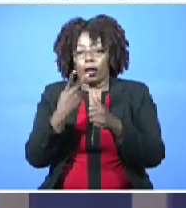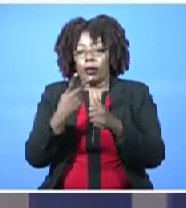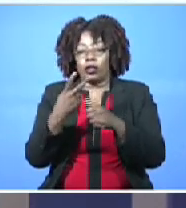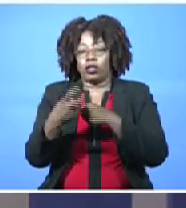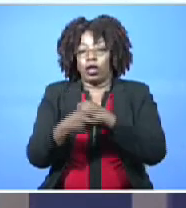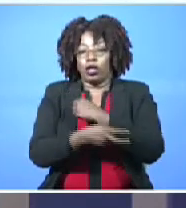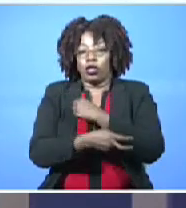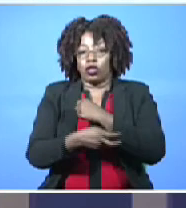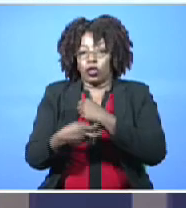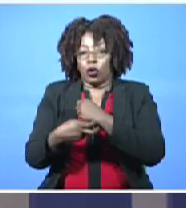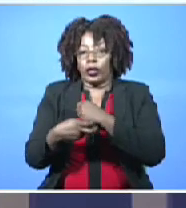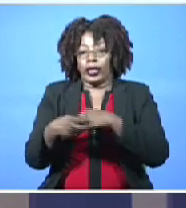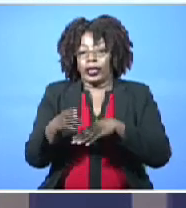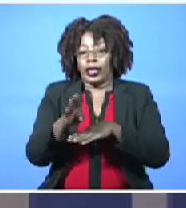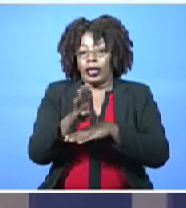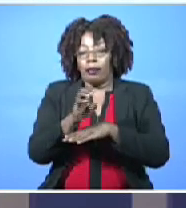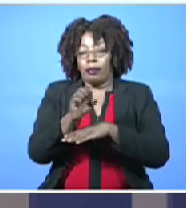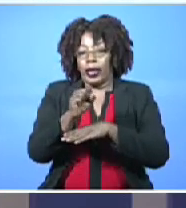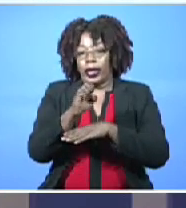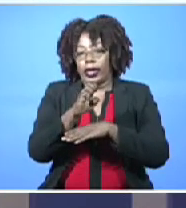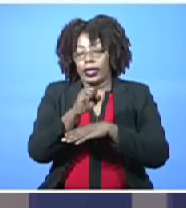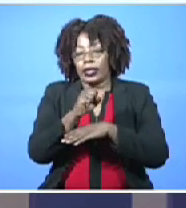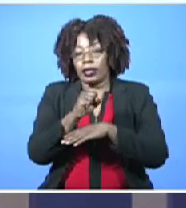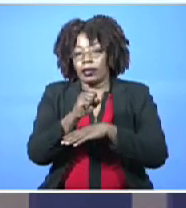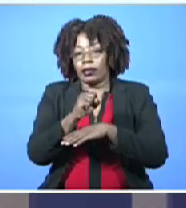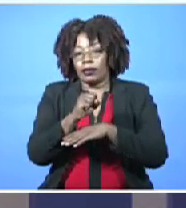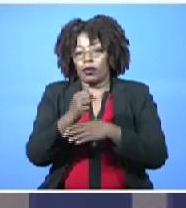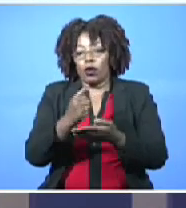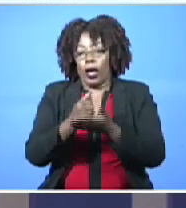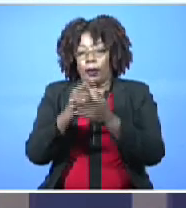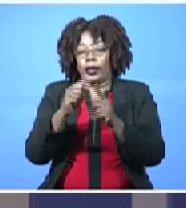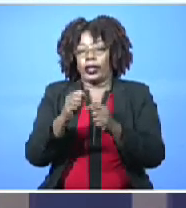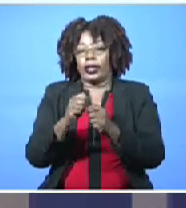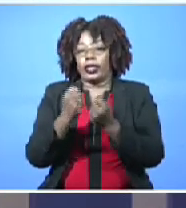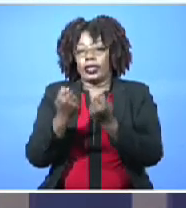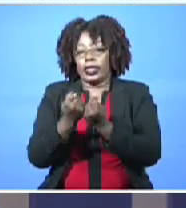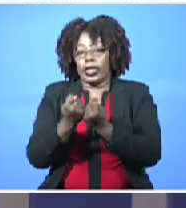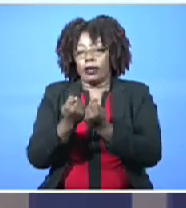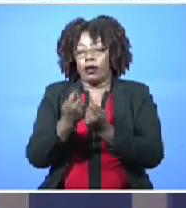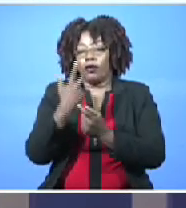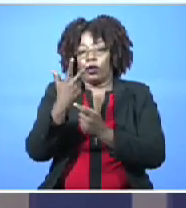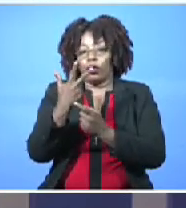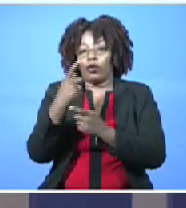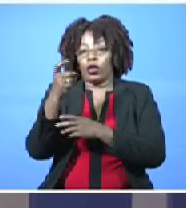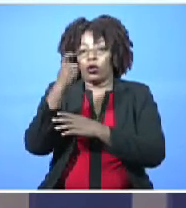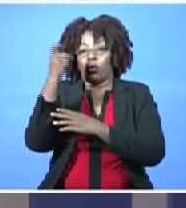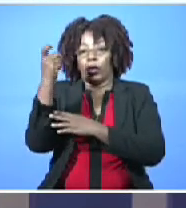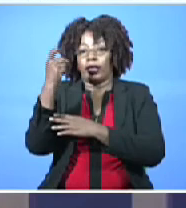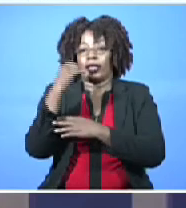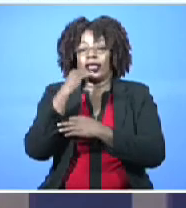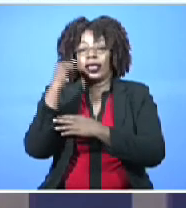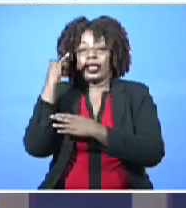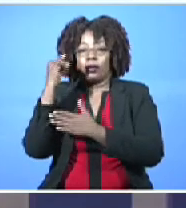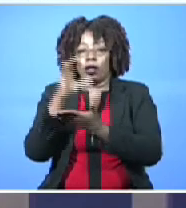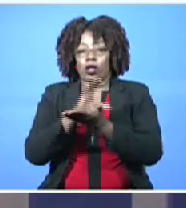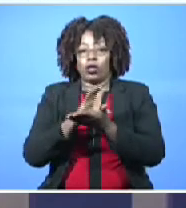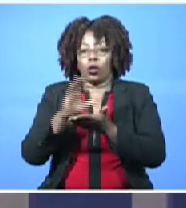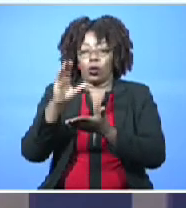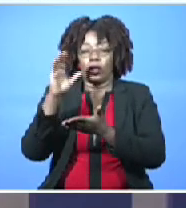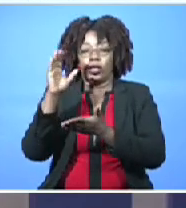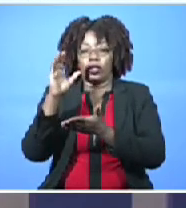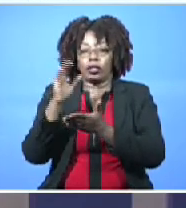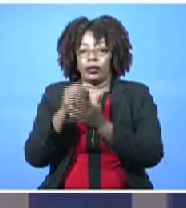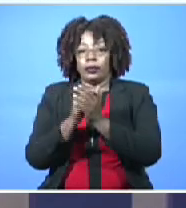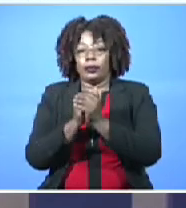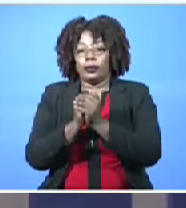bases, 7 runs batted in, and 4 runs scored, while helping his team to 3 straight wins. Also yesterday, Polk Community College shut out by the State